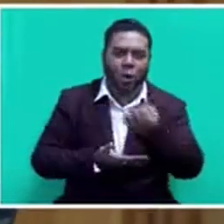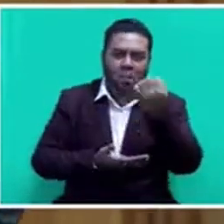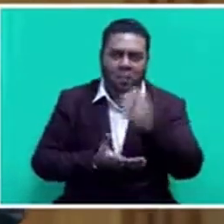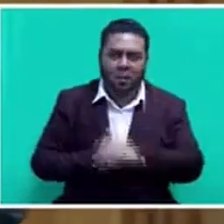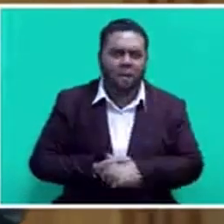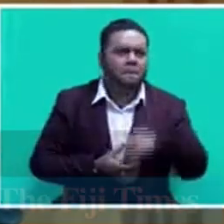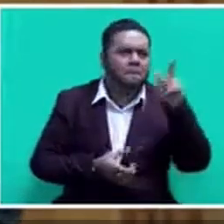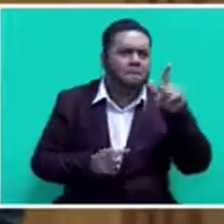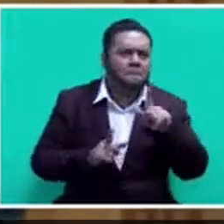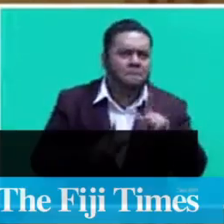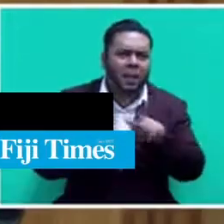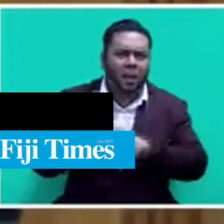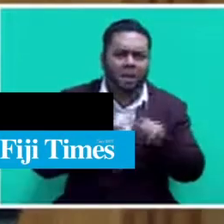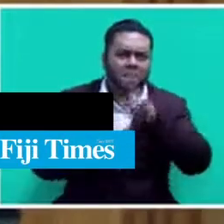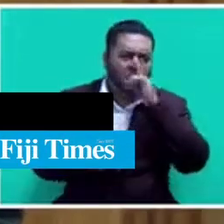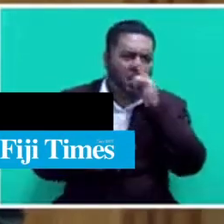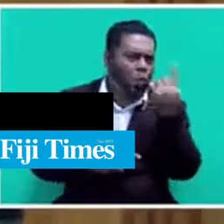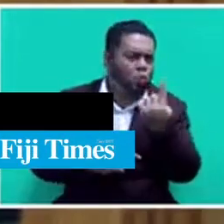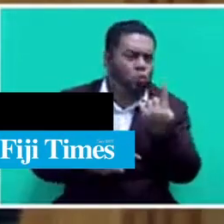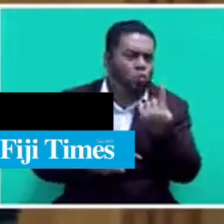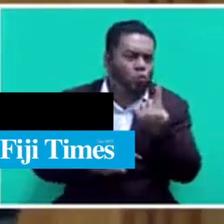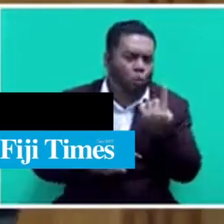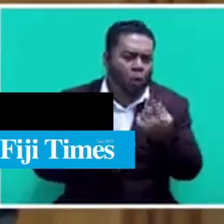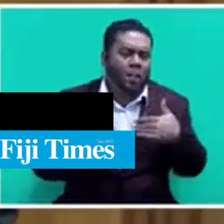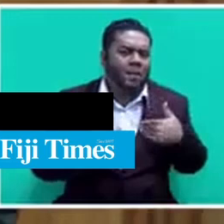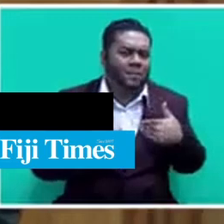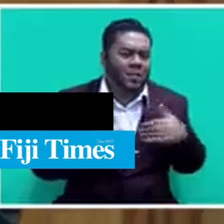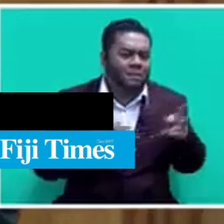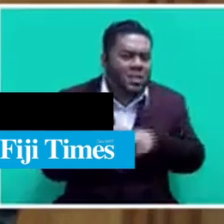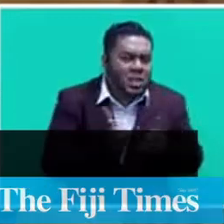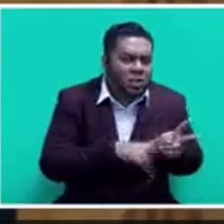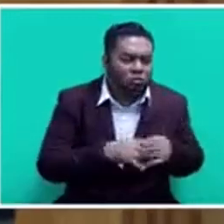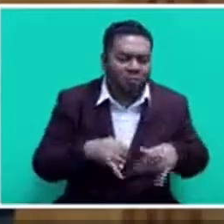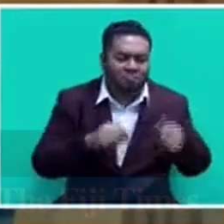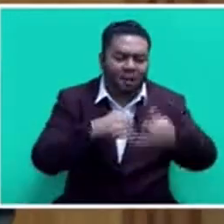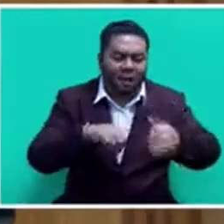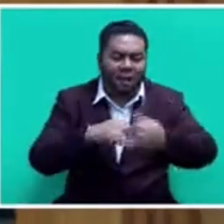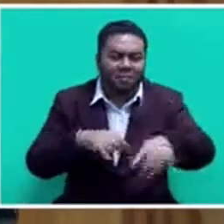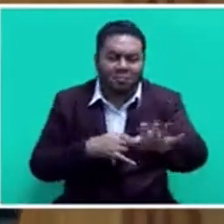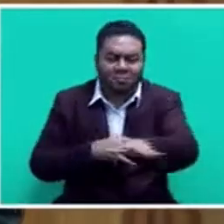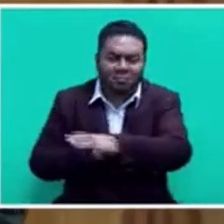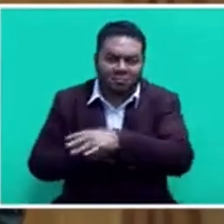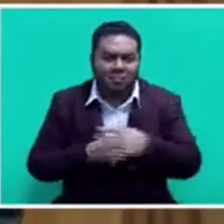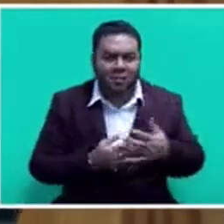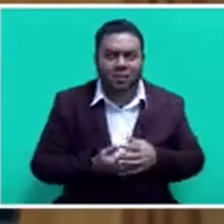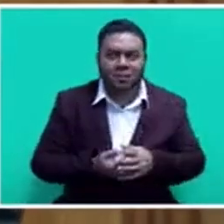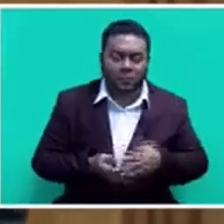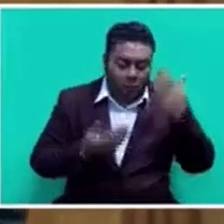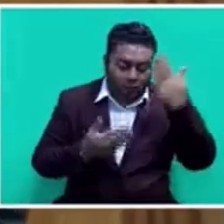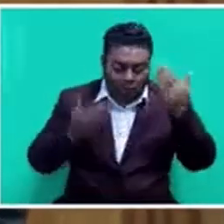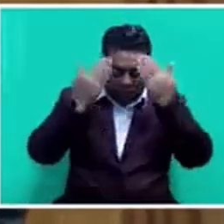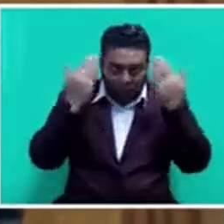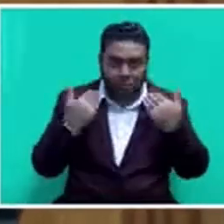For Fijians living in villages, maritime islands, rural communities and informal settlements, Honorable